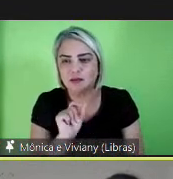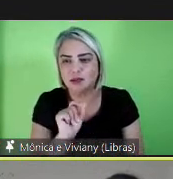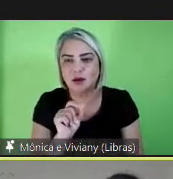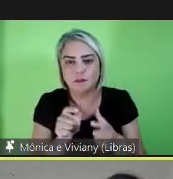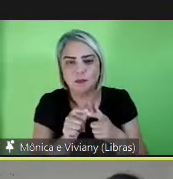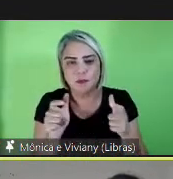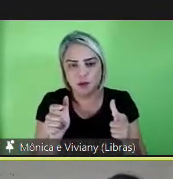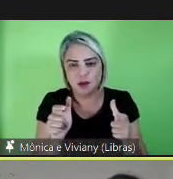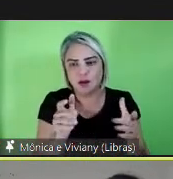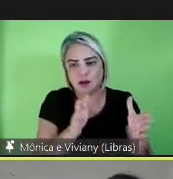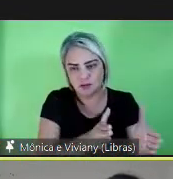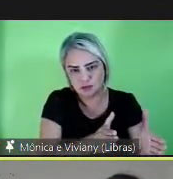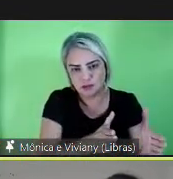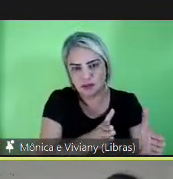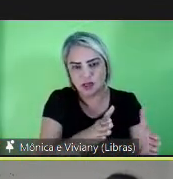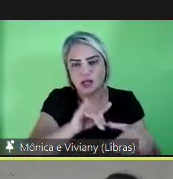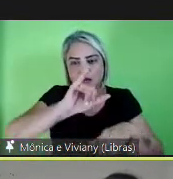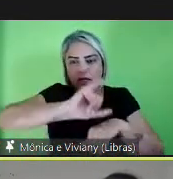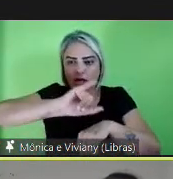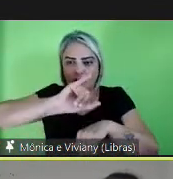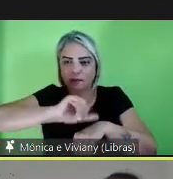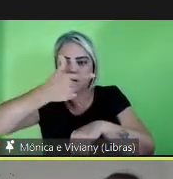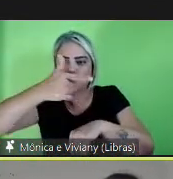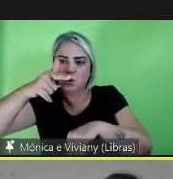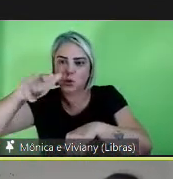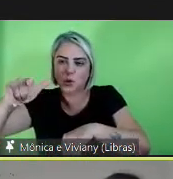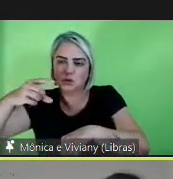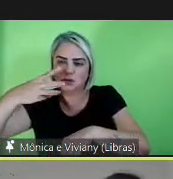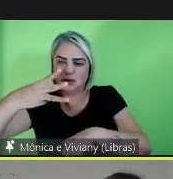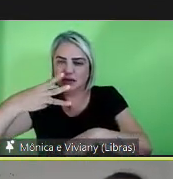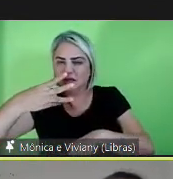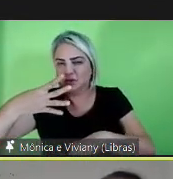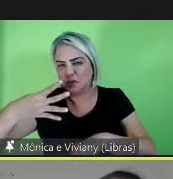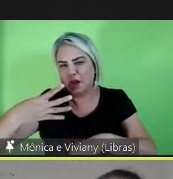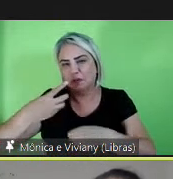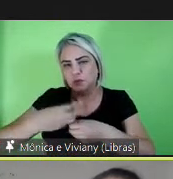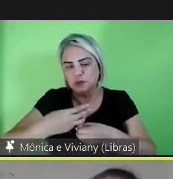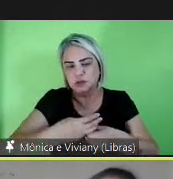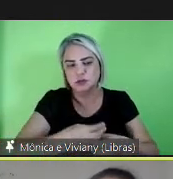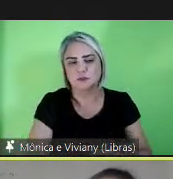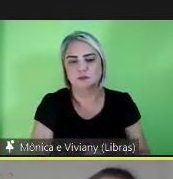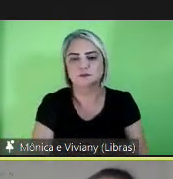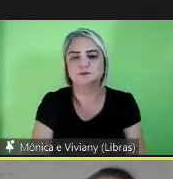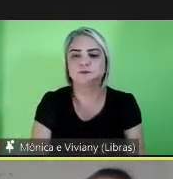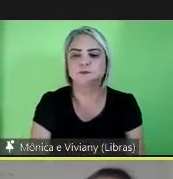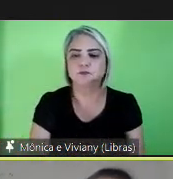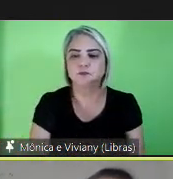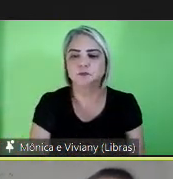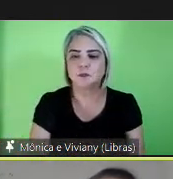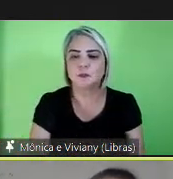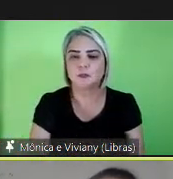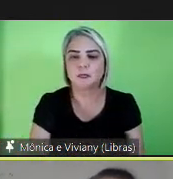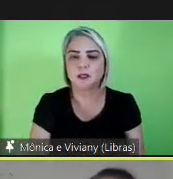small. So the greatest part is in the capital or 3 or 4 municipalities.